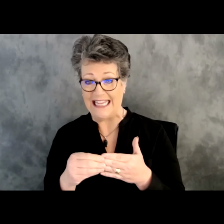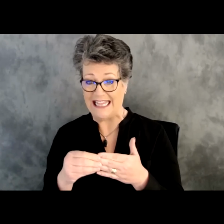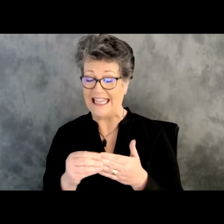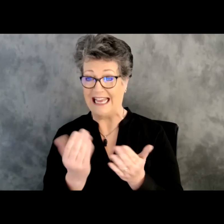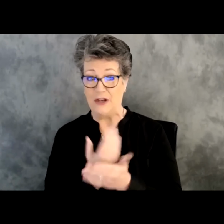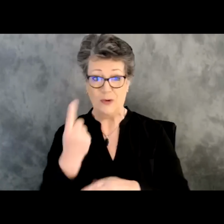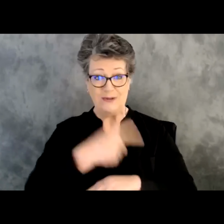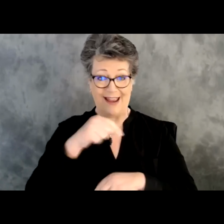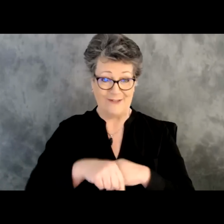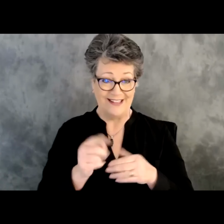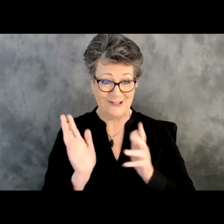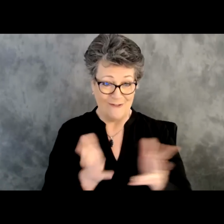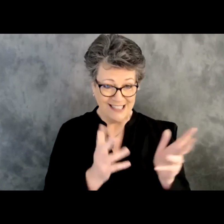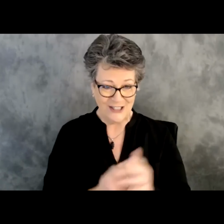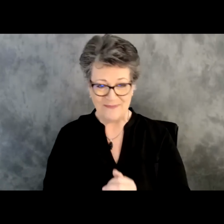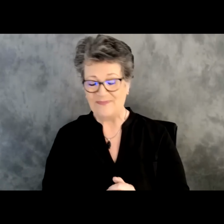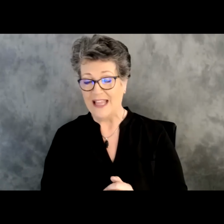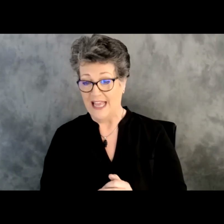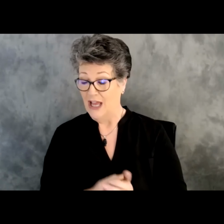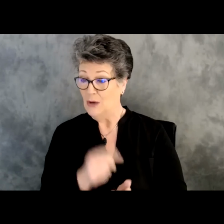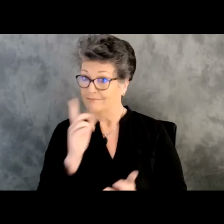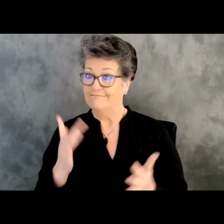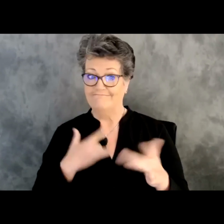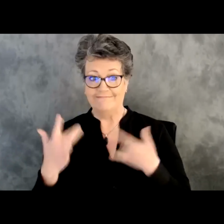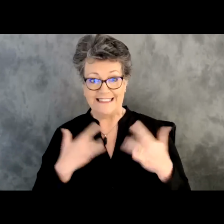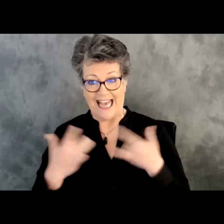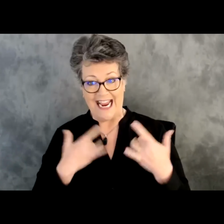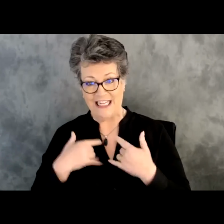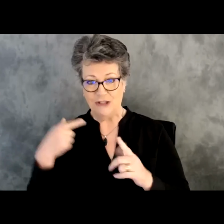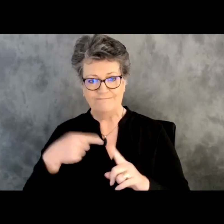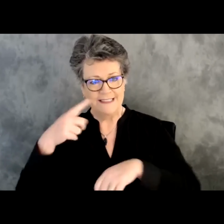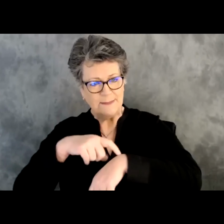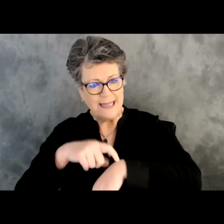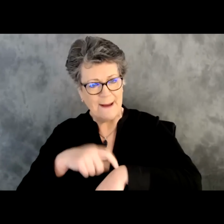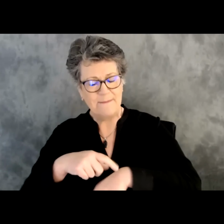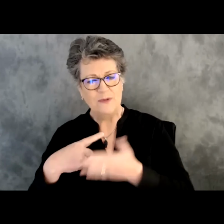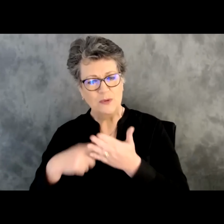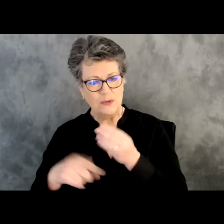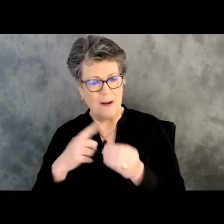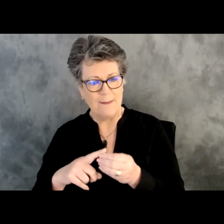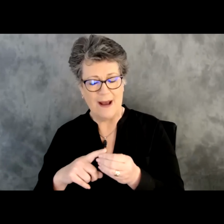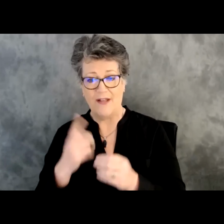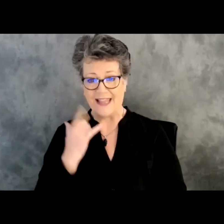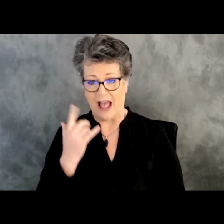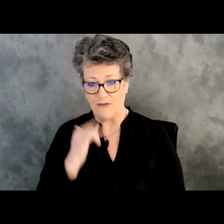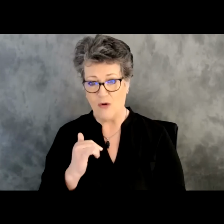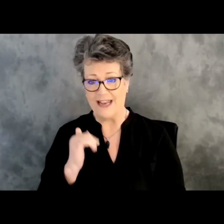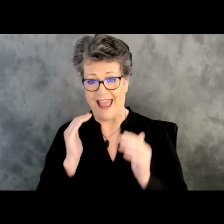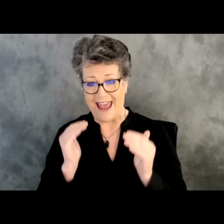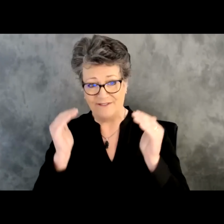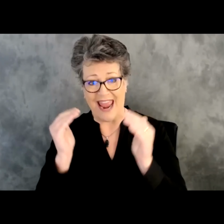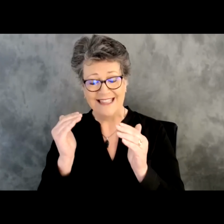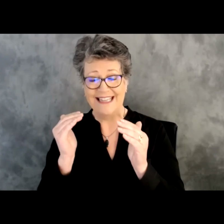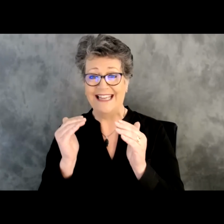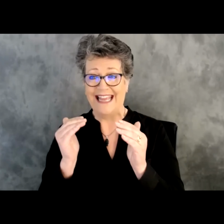this conversation. We are so excited to dedicate a bit of time to talking about the California Advancing and